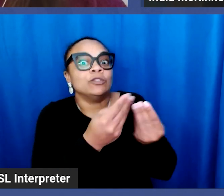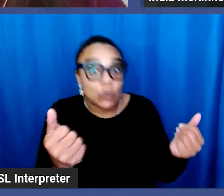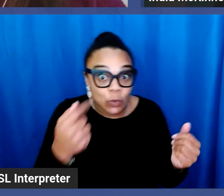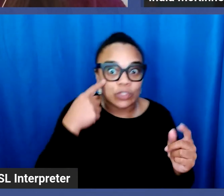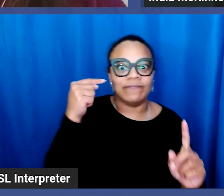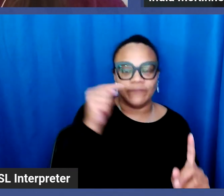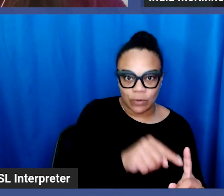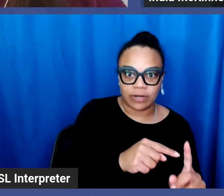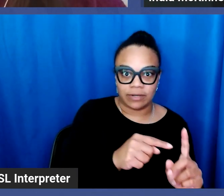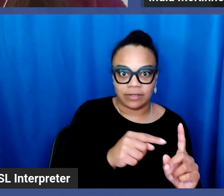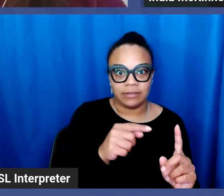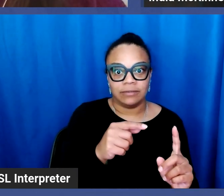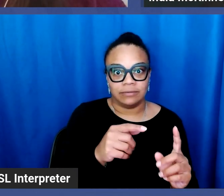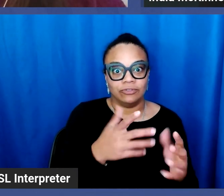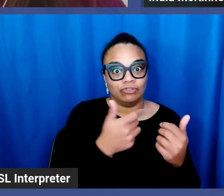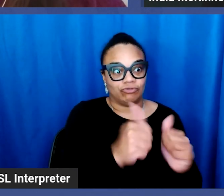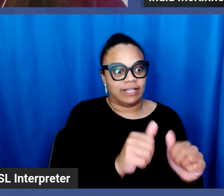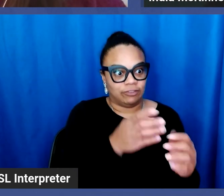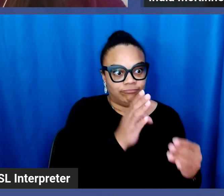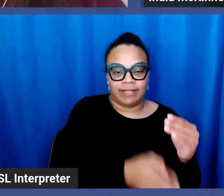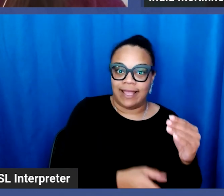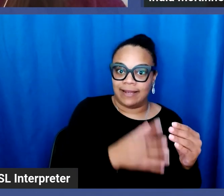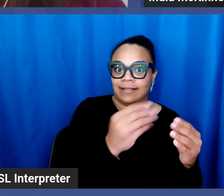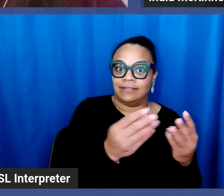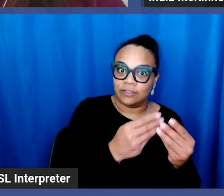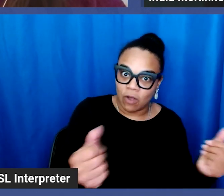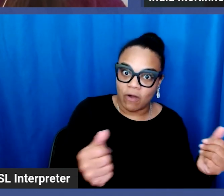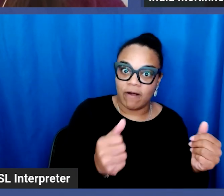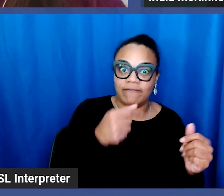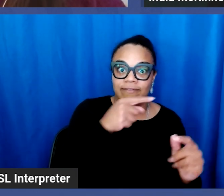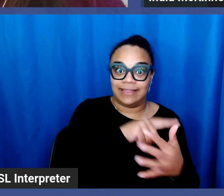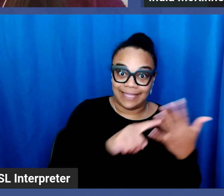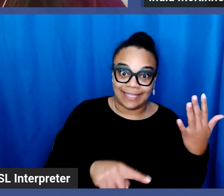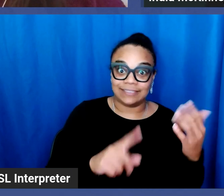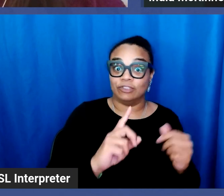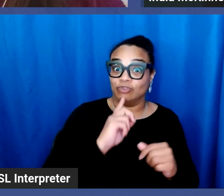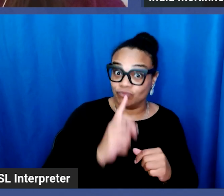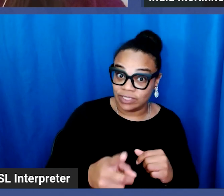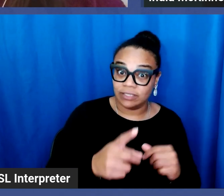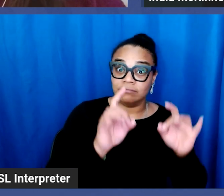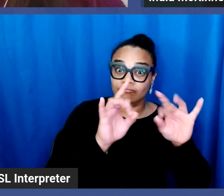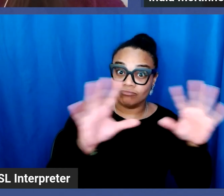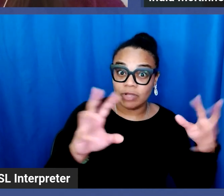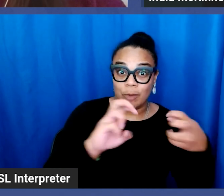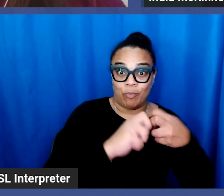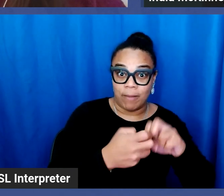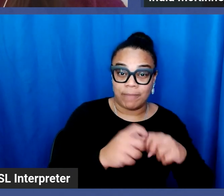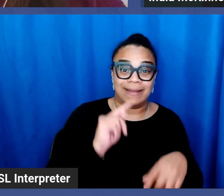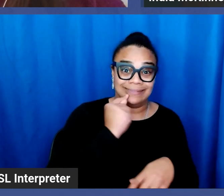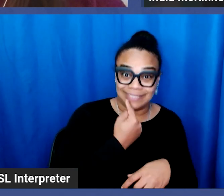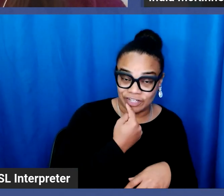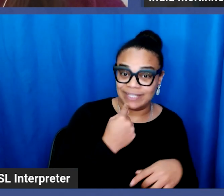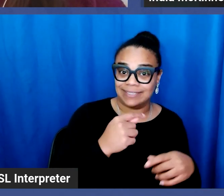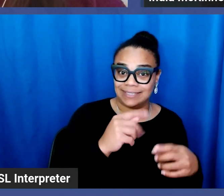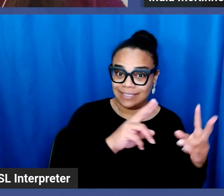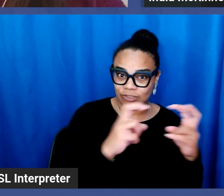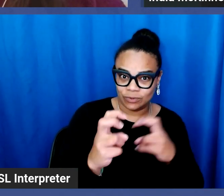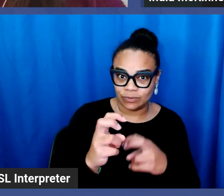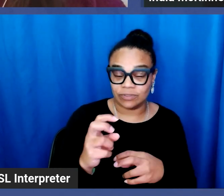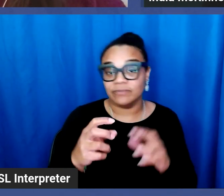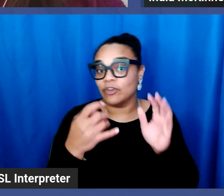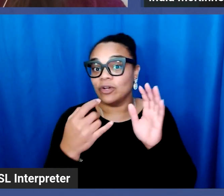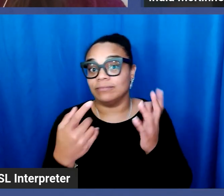efforts, to provide solutions to these very real, very problematic, critical issues that we're having. So when you're talking about